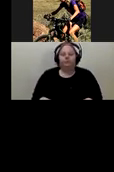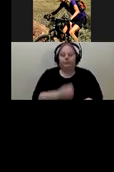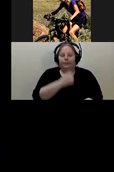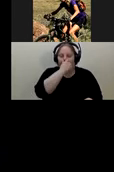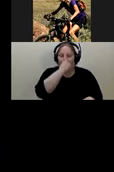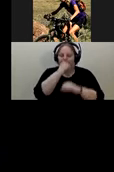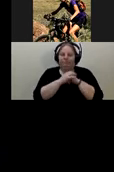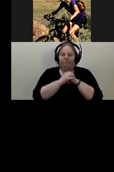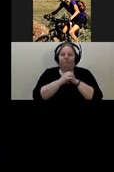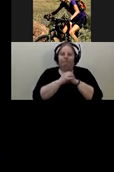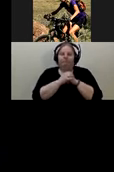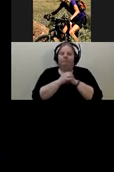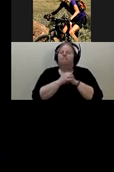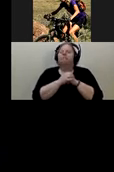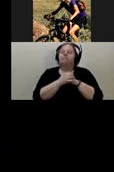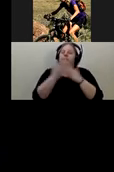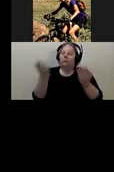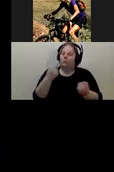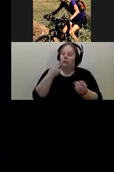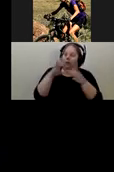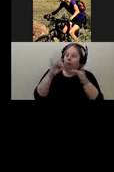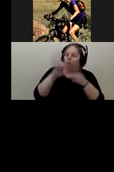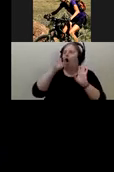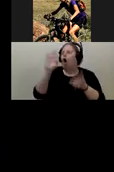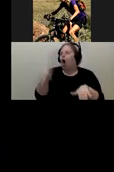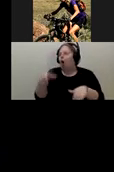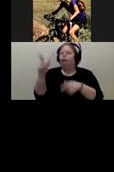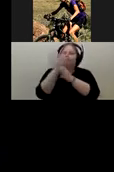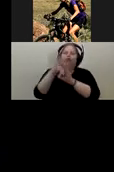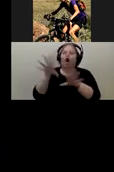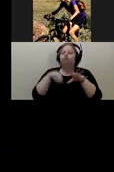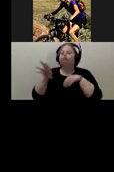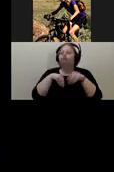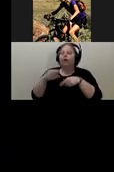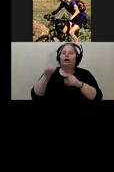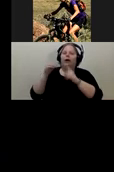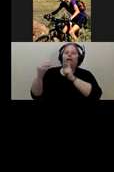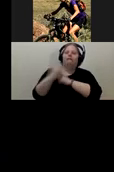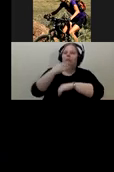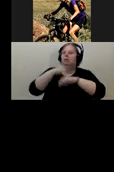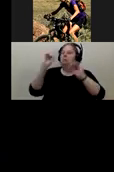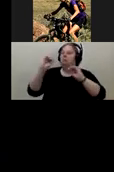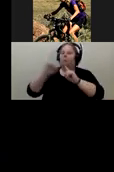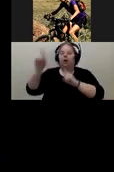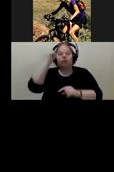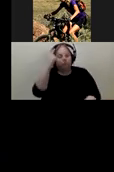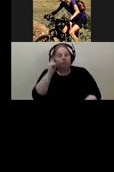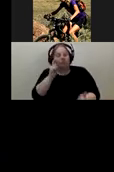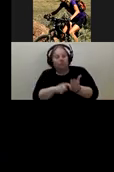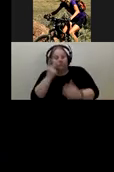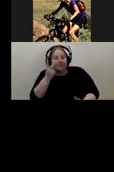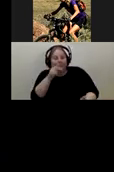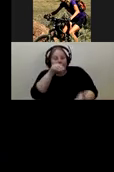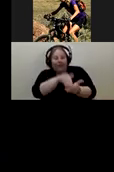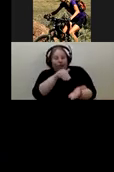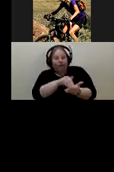But you can make the case that it's not going to affect you. But as you see here, doctors believe, oh yeah, that affects the majority of my